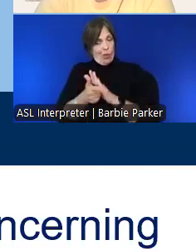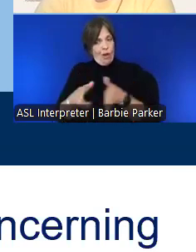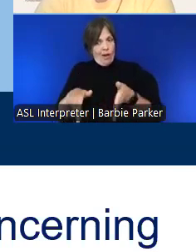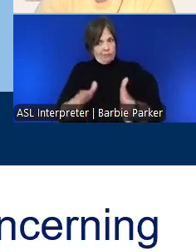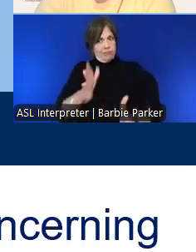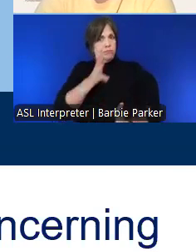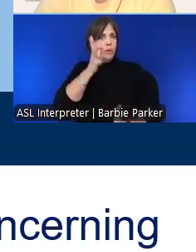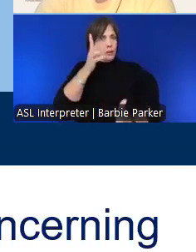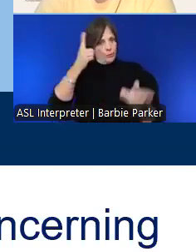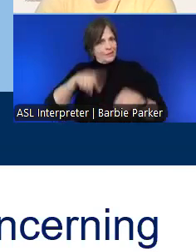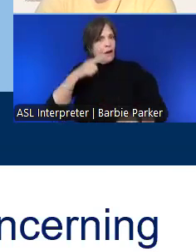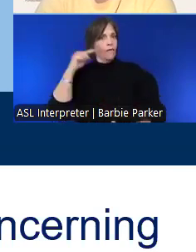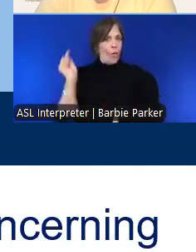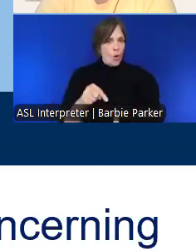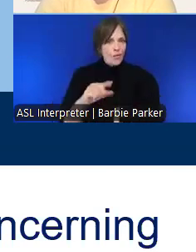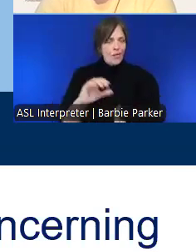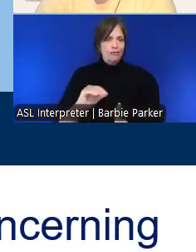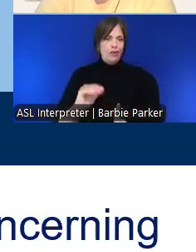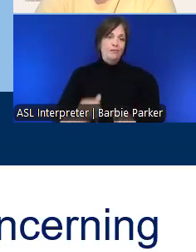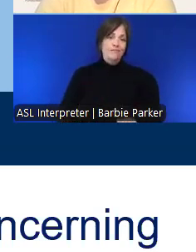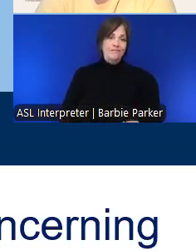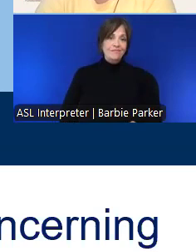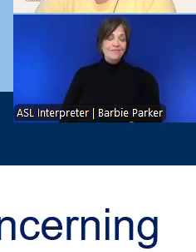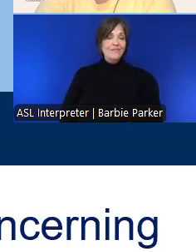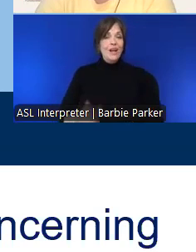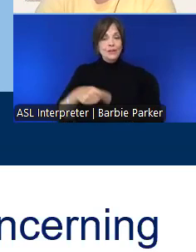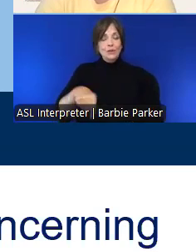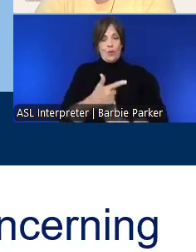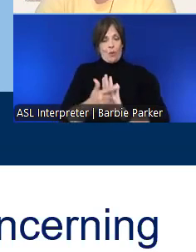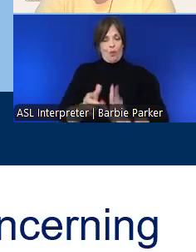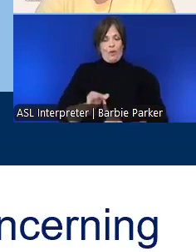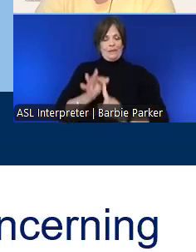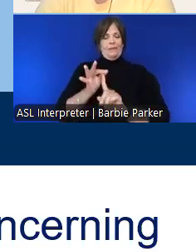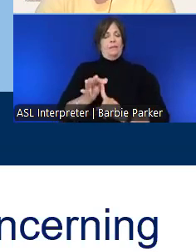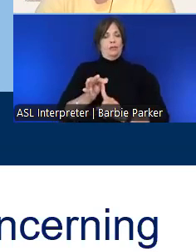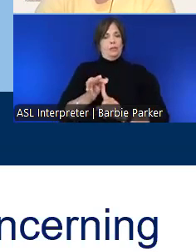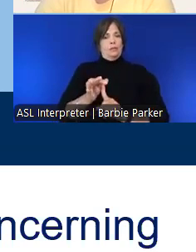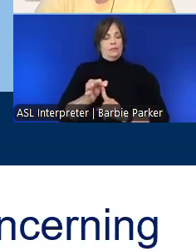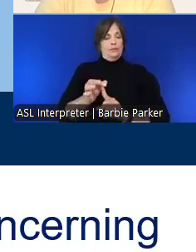enable, you know, marriage, these exceptions can enable what we see as parental coercion.